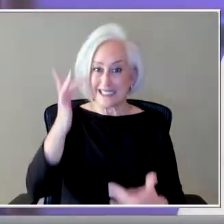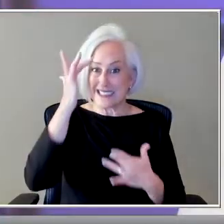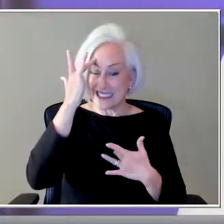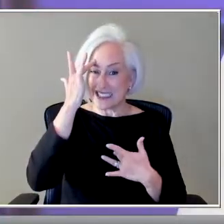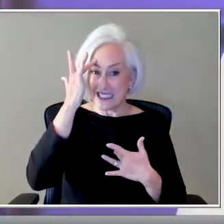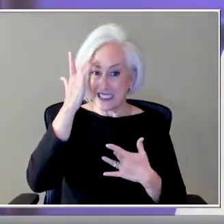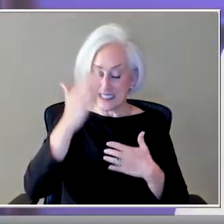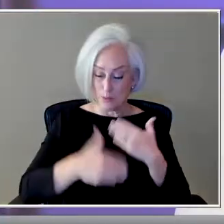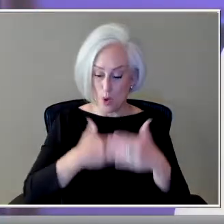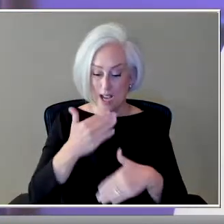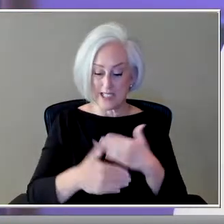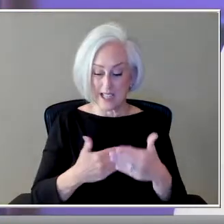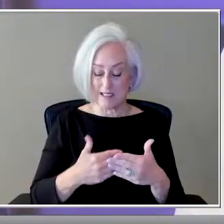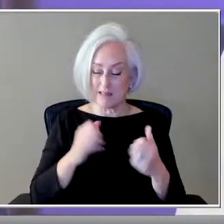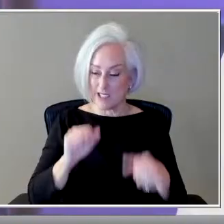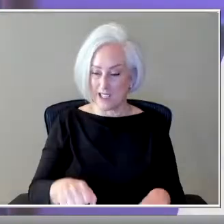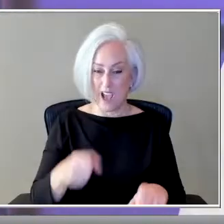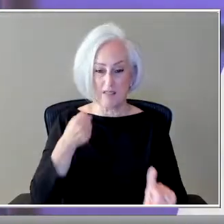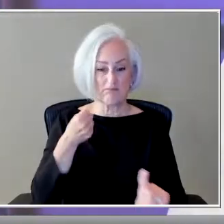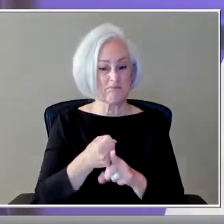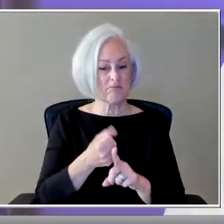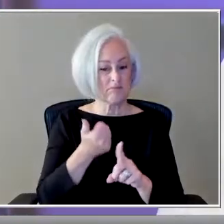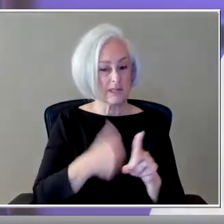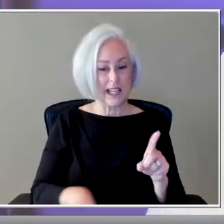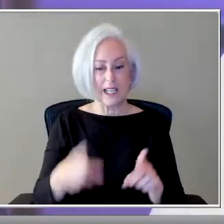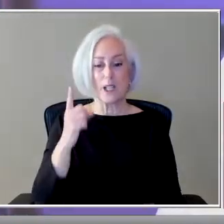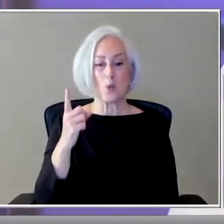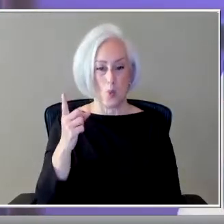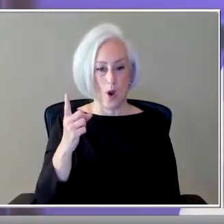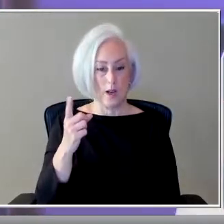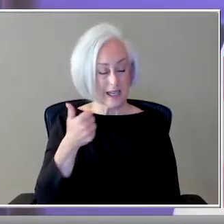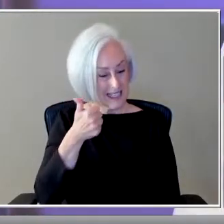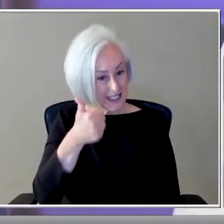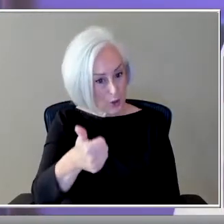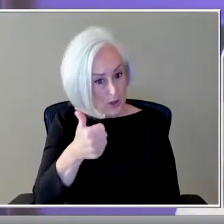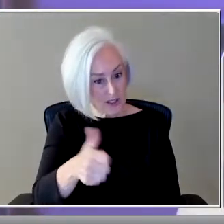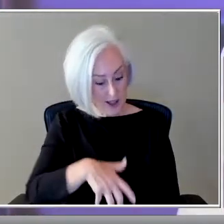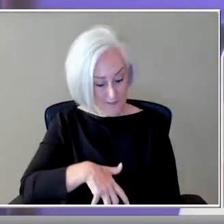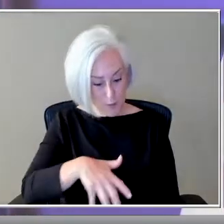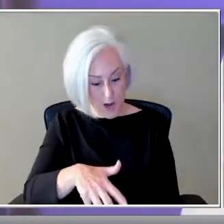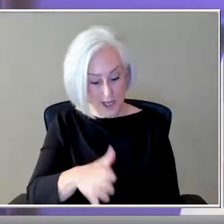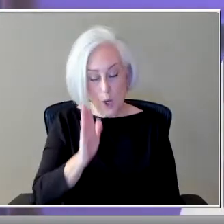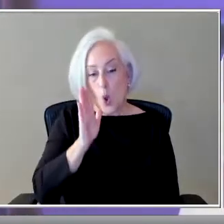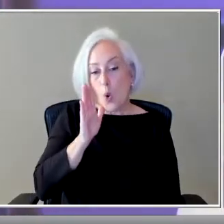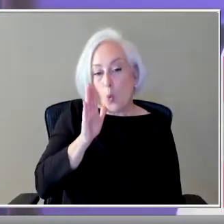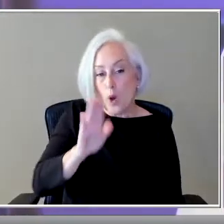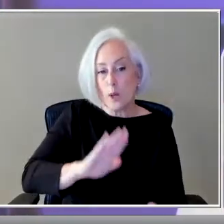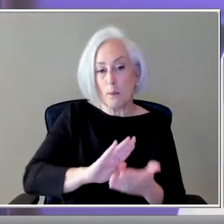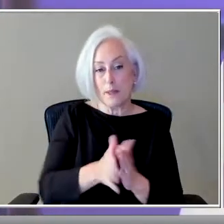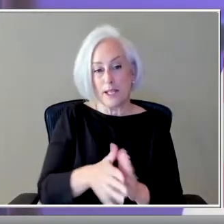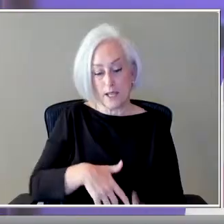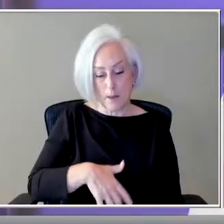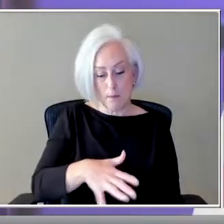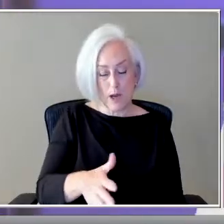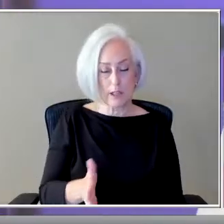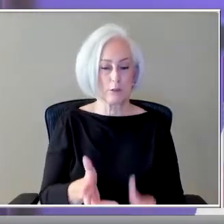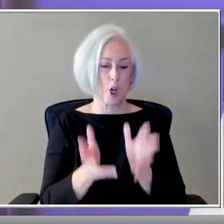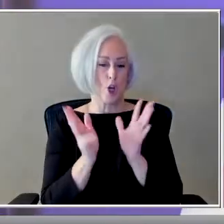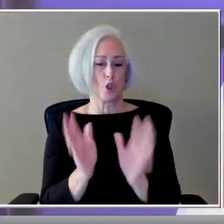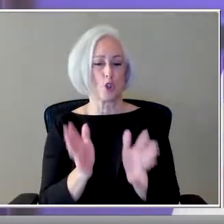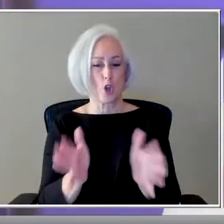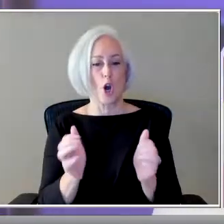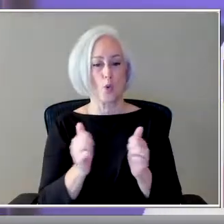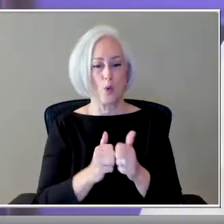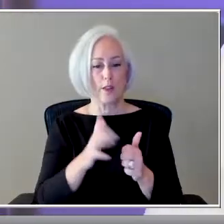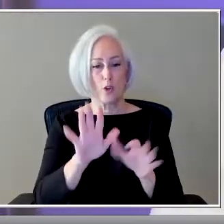to anybody. If you are pregnant or planning to become pregnant, have a conversation with your family practitioner,